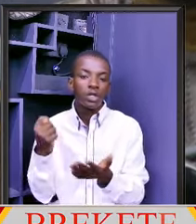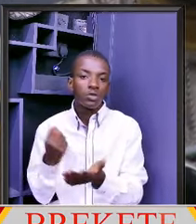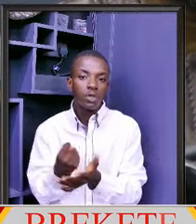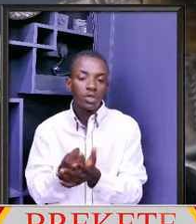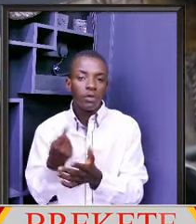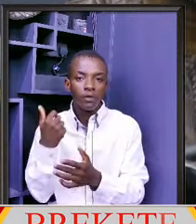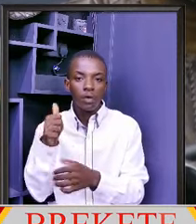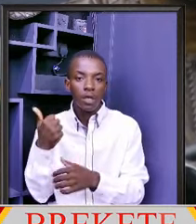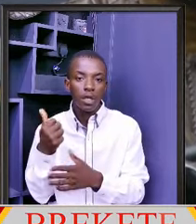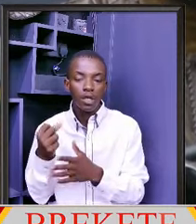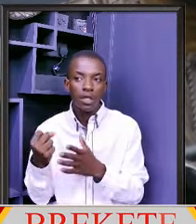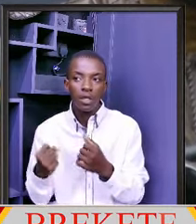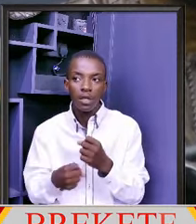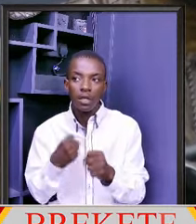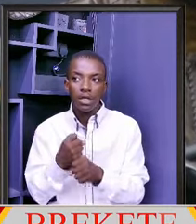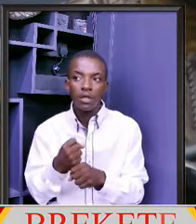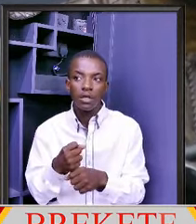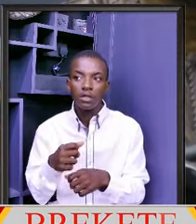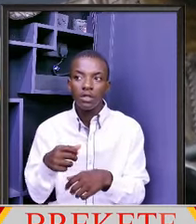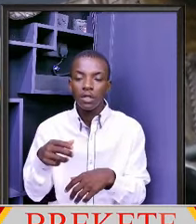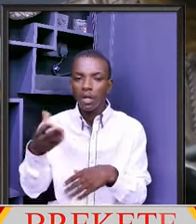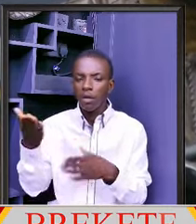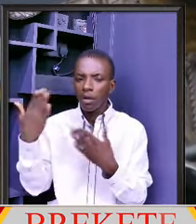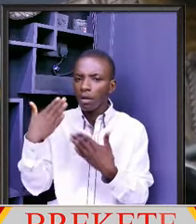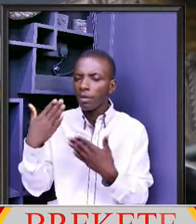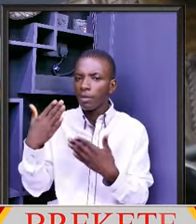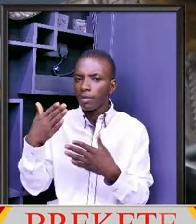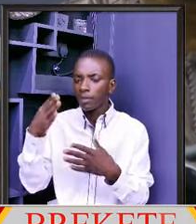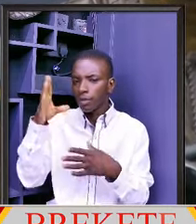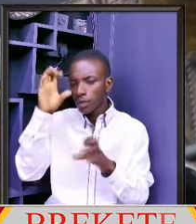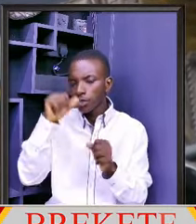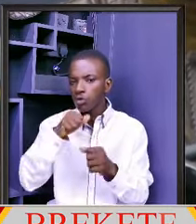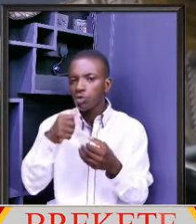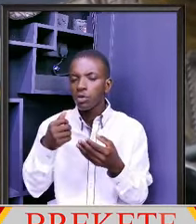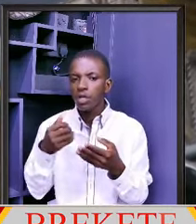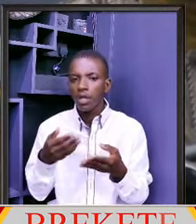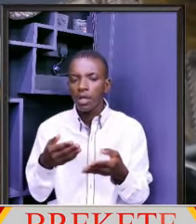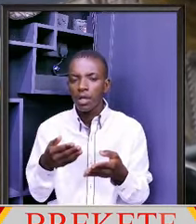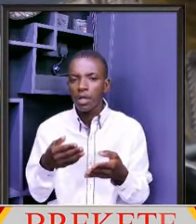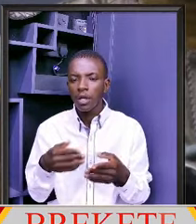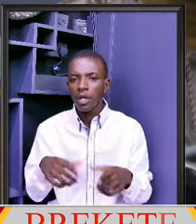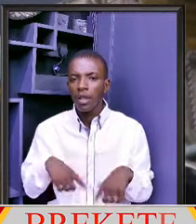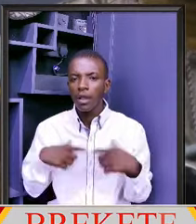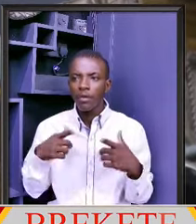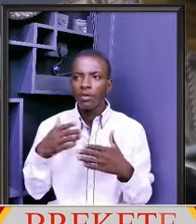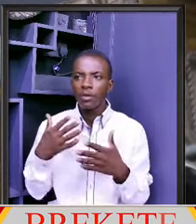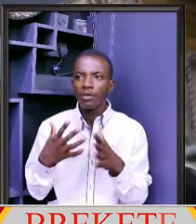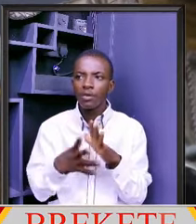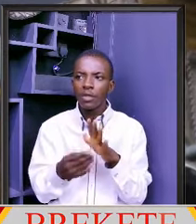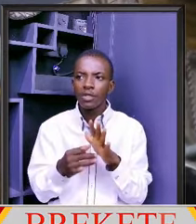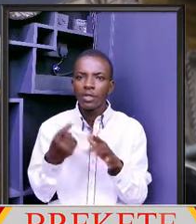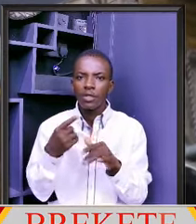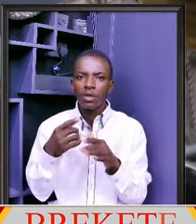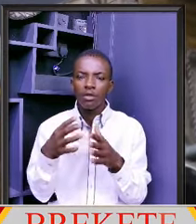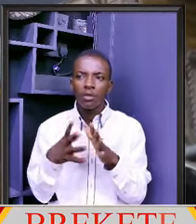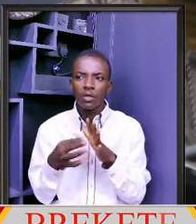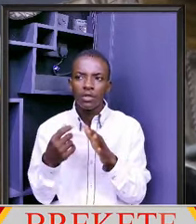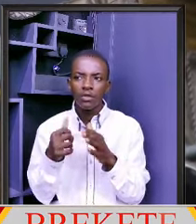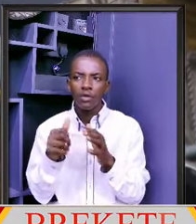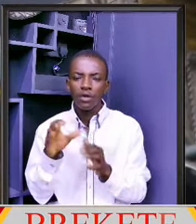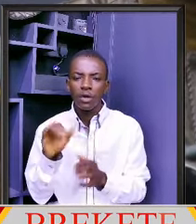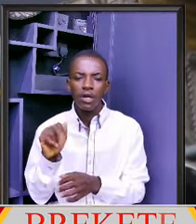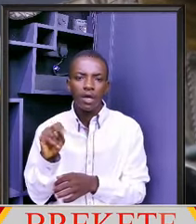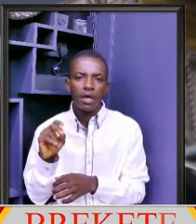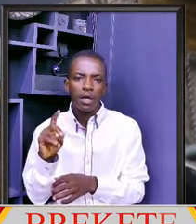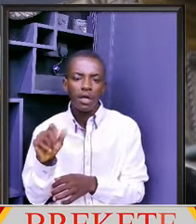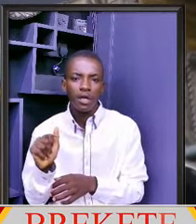10 years, and the late president is not alive. You are the one to account for us. Yeah. The ticket you have printed from Canada, you print